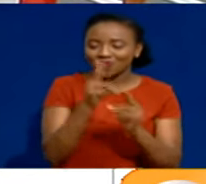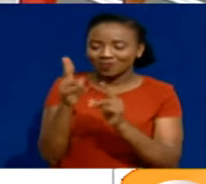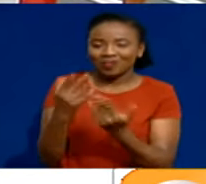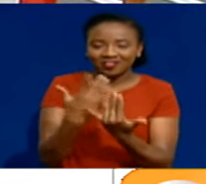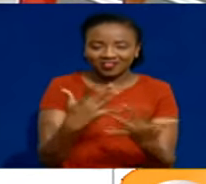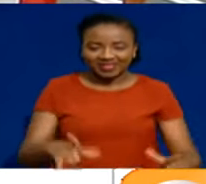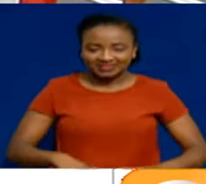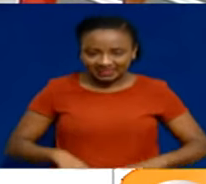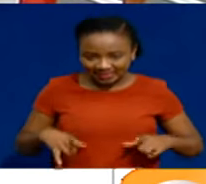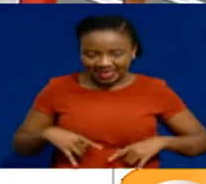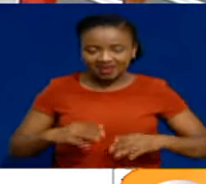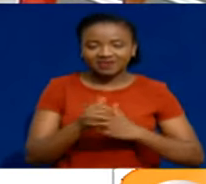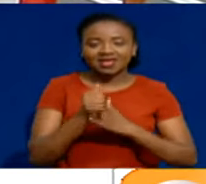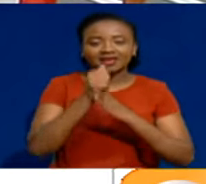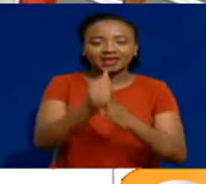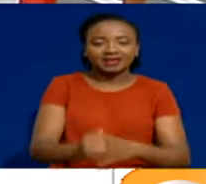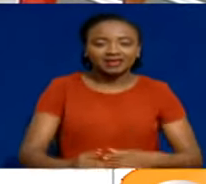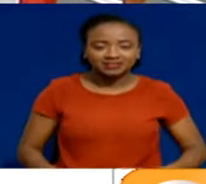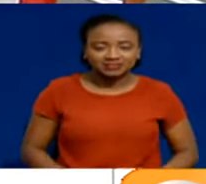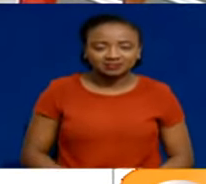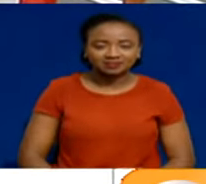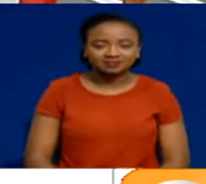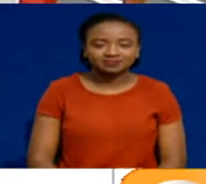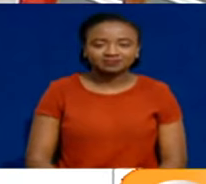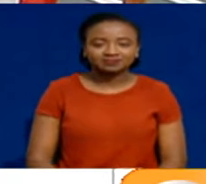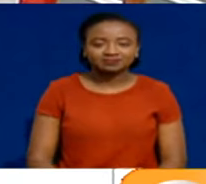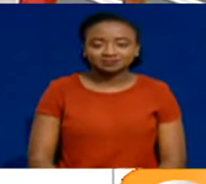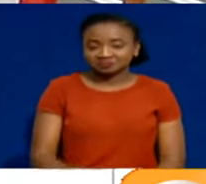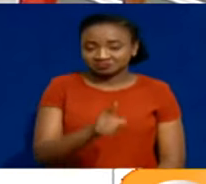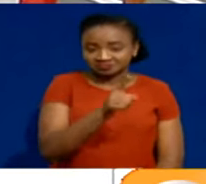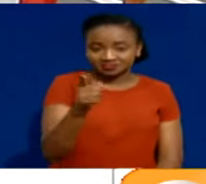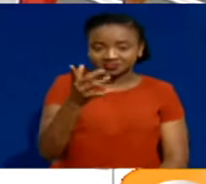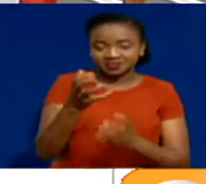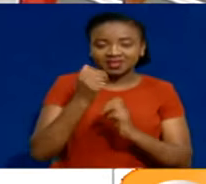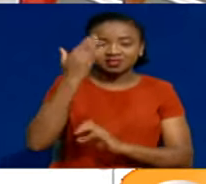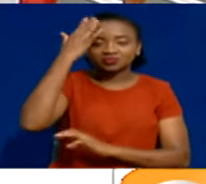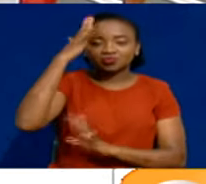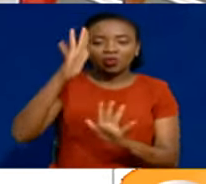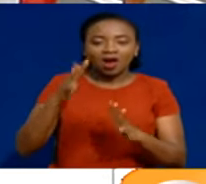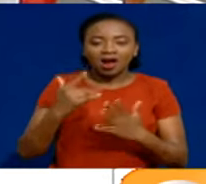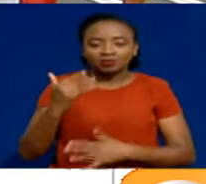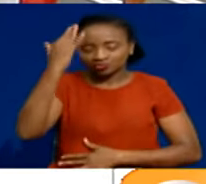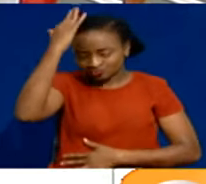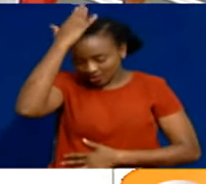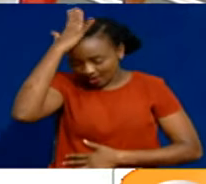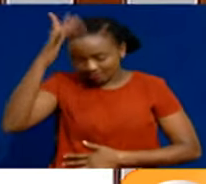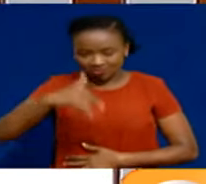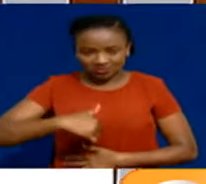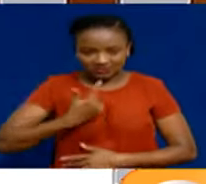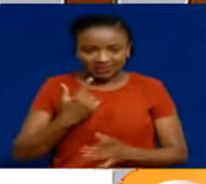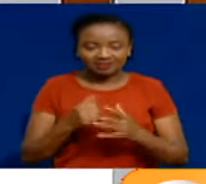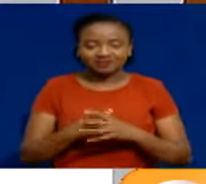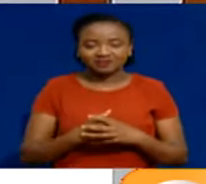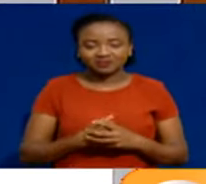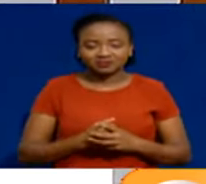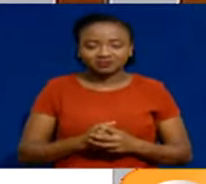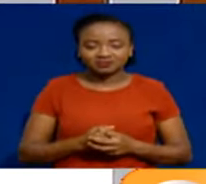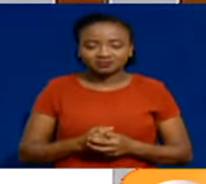basic things in leadership, best things that you need to know. How to humble yourself before those who